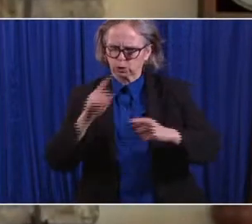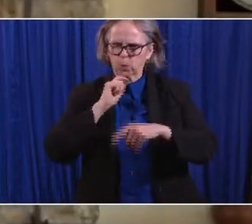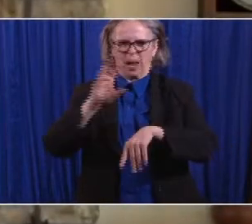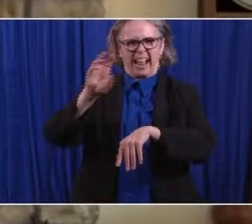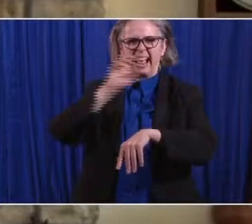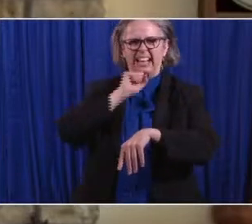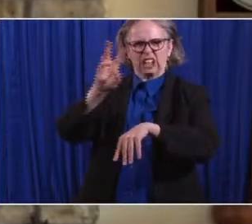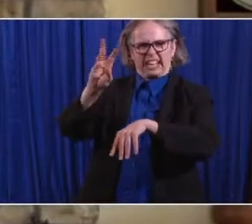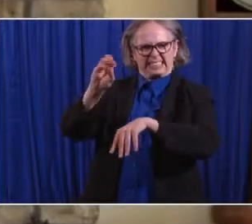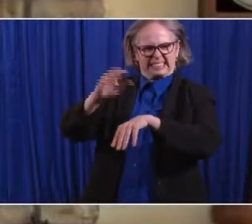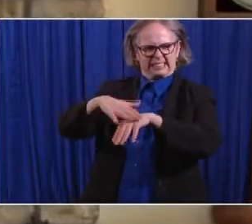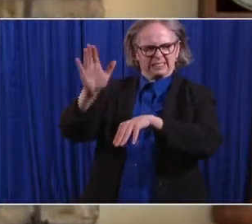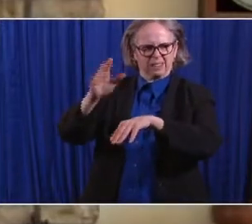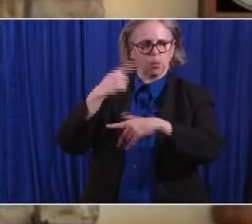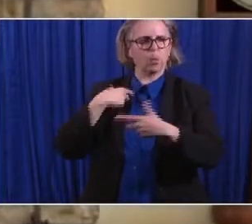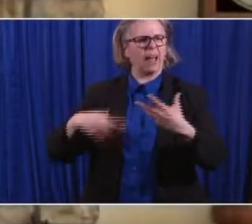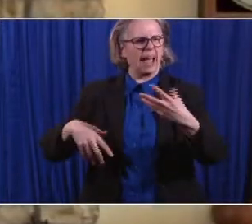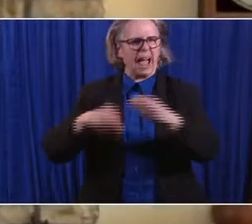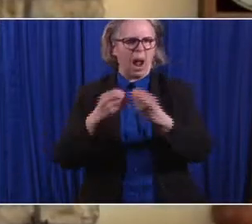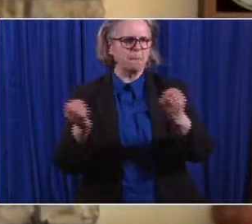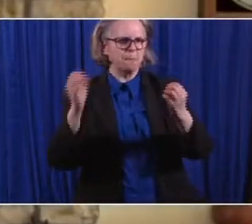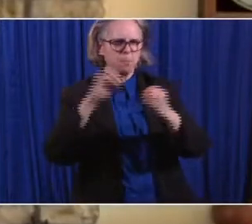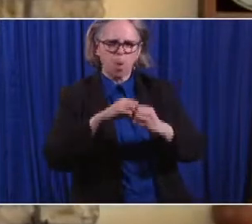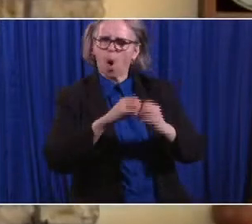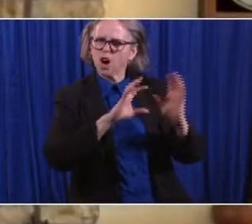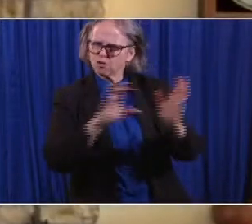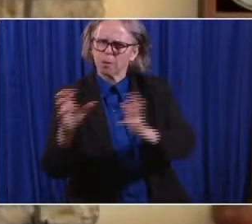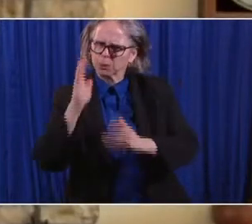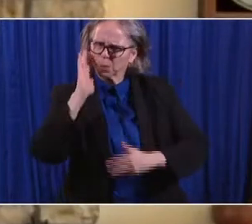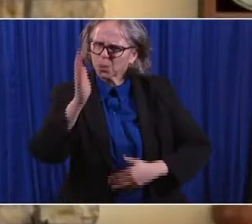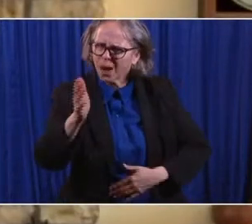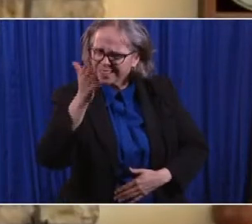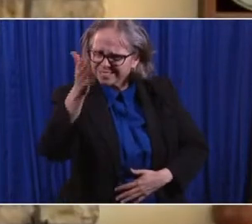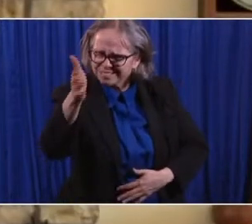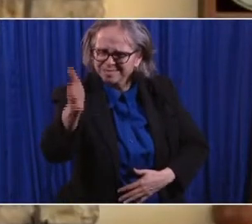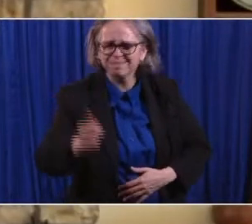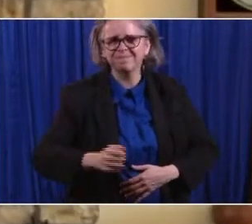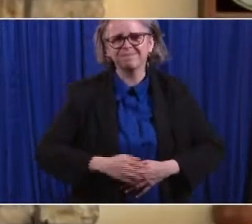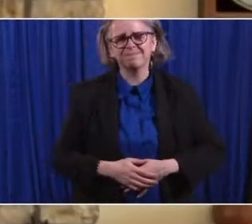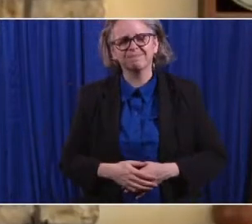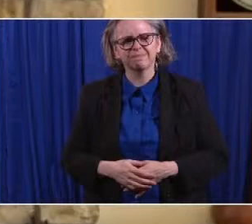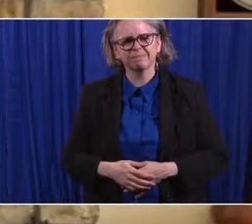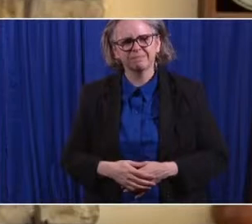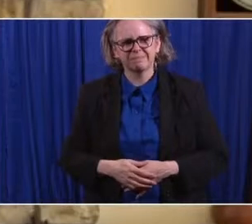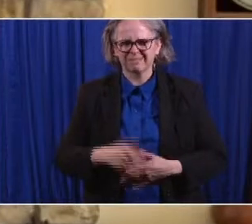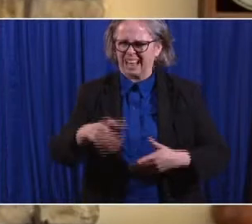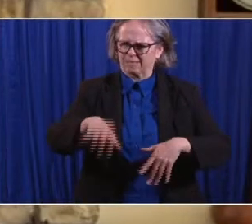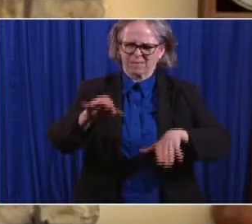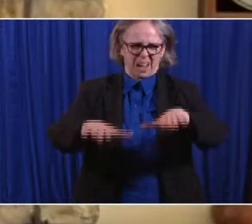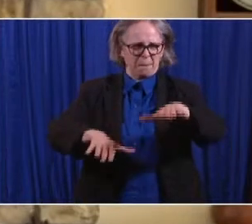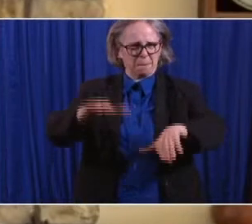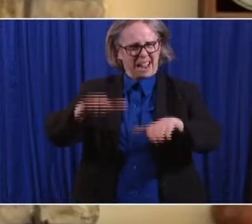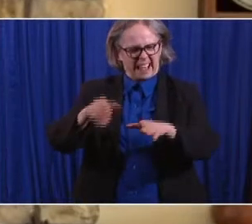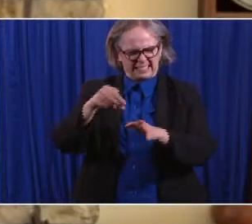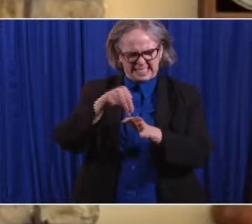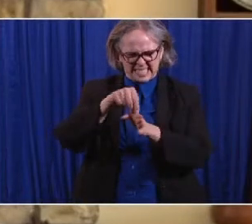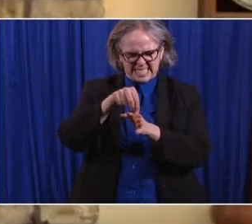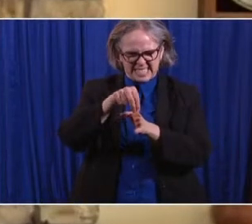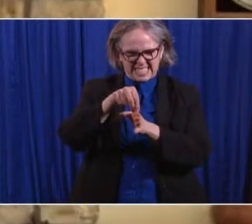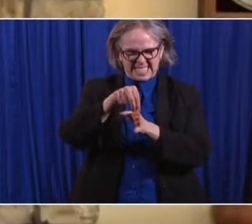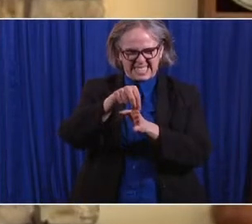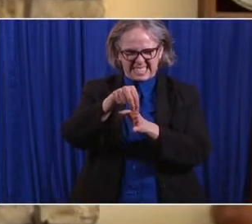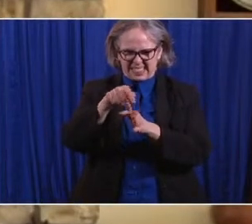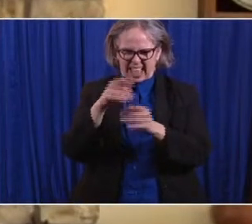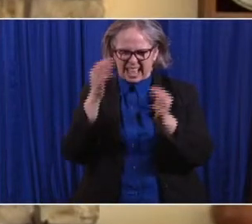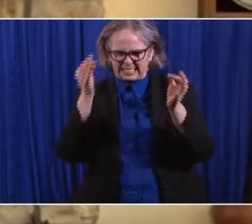several groups in there. And so that is just, it's a balance. And what we intend to